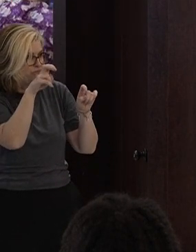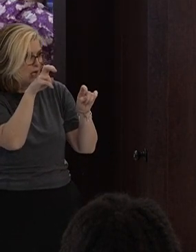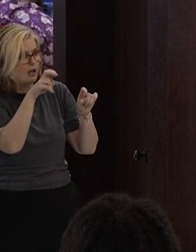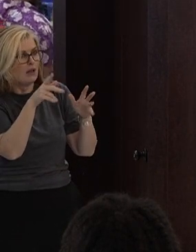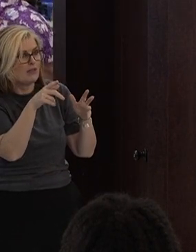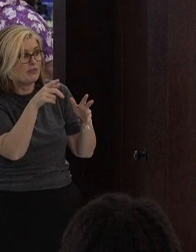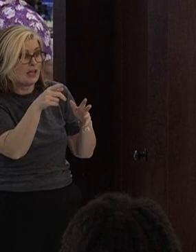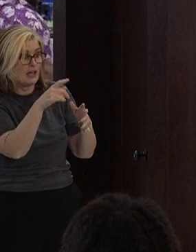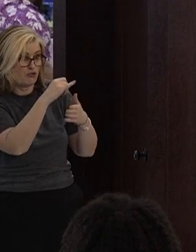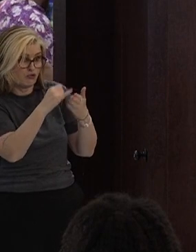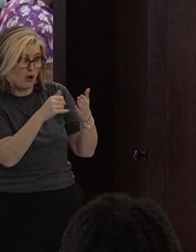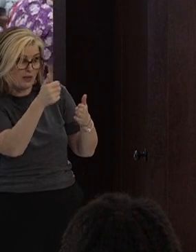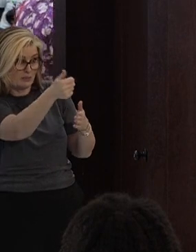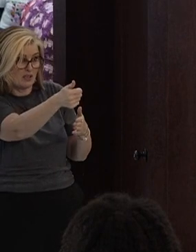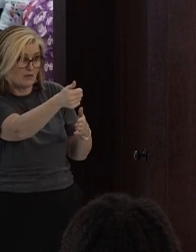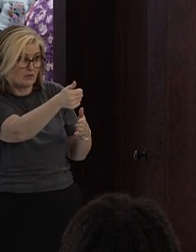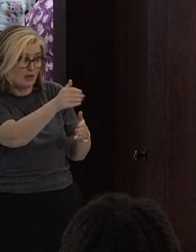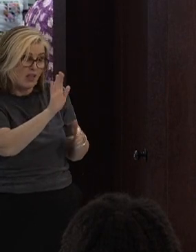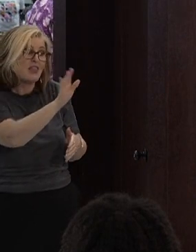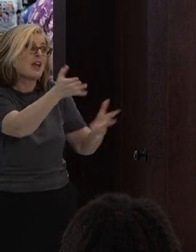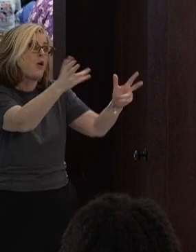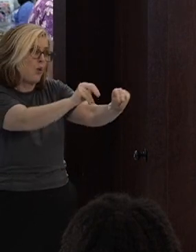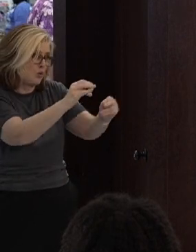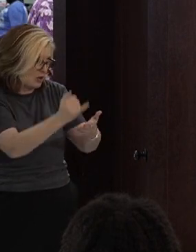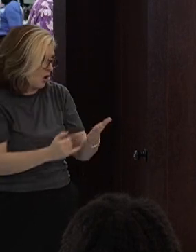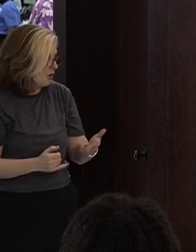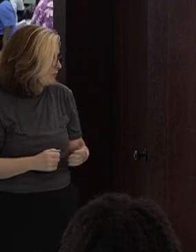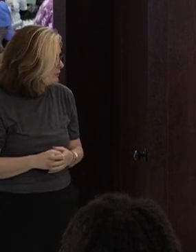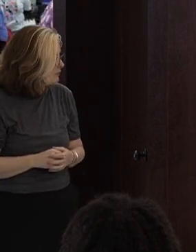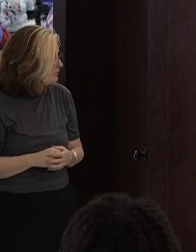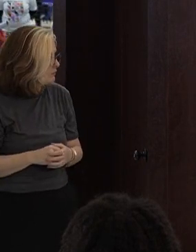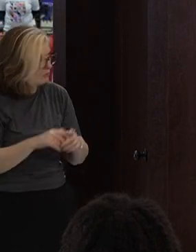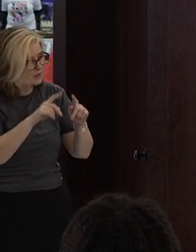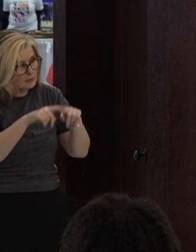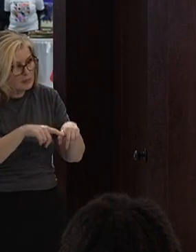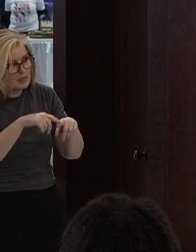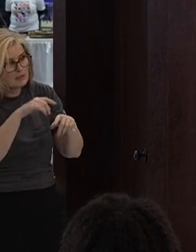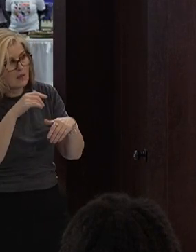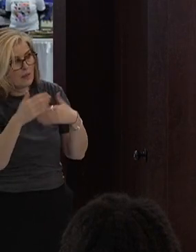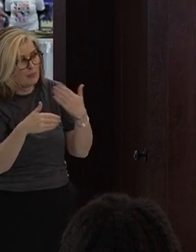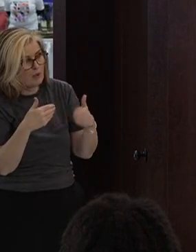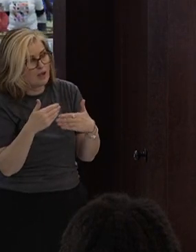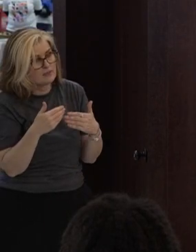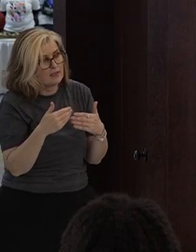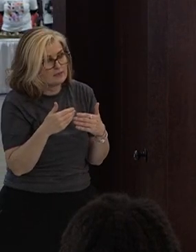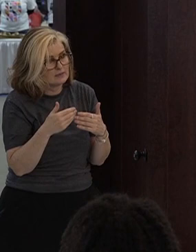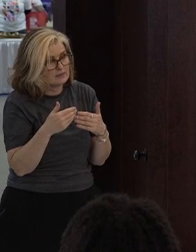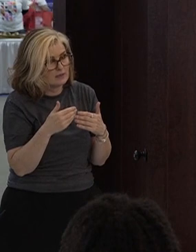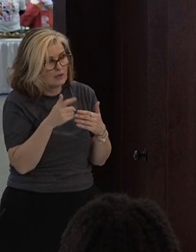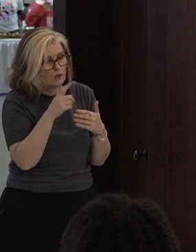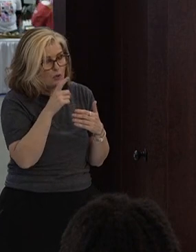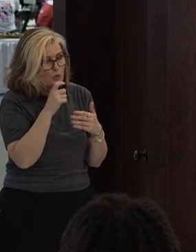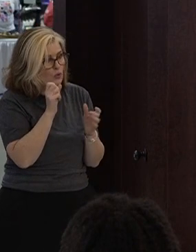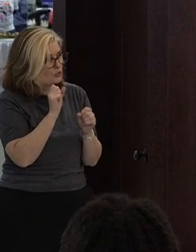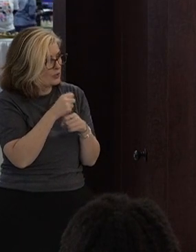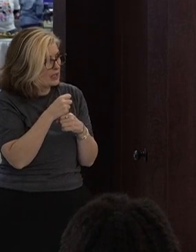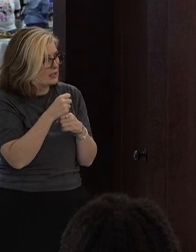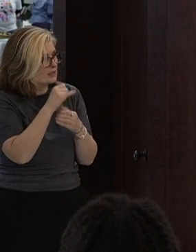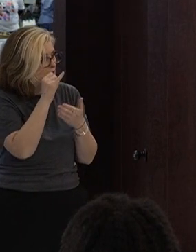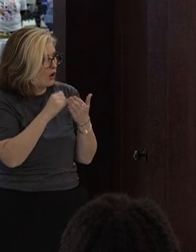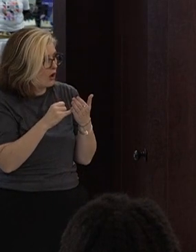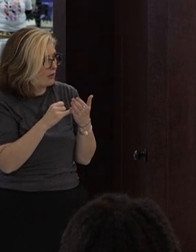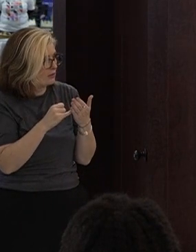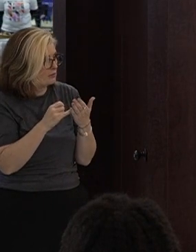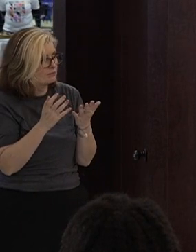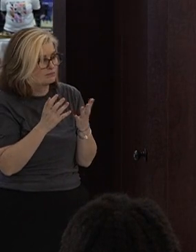it, and they draw it, then they own the art. So it sort of depends on the process and who creates the art in the